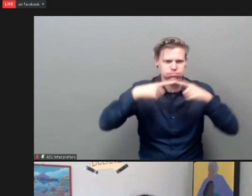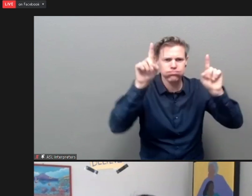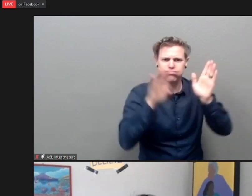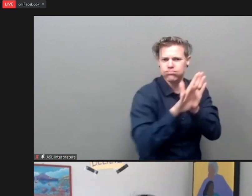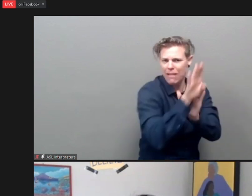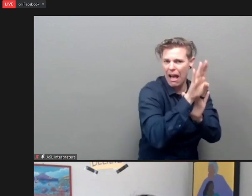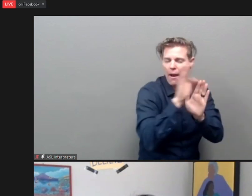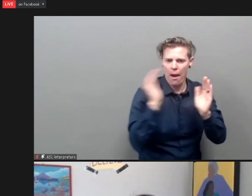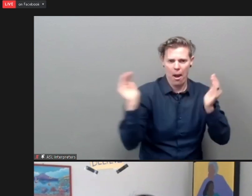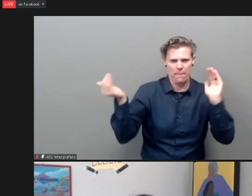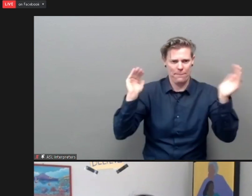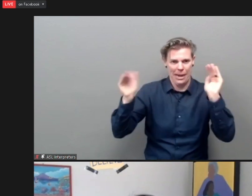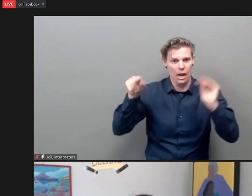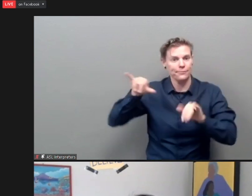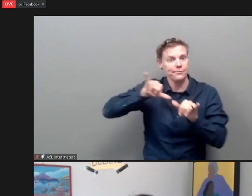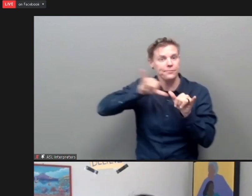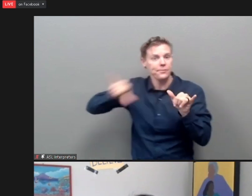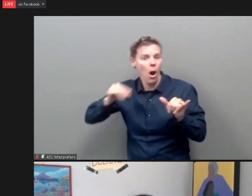understand.